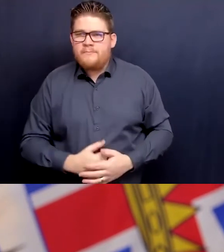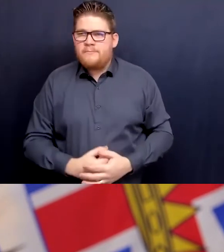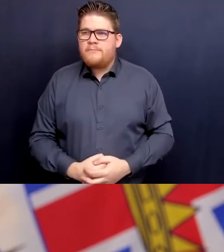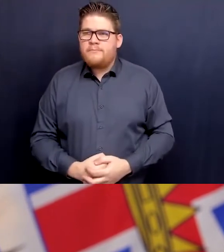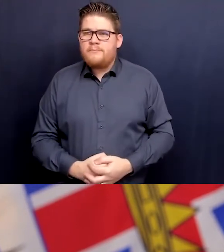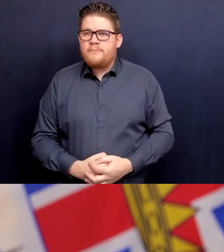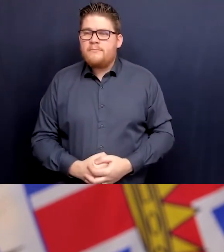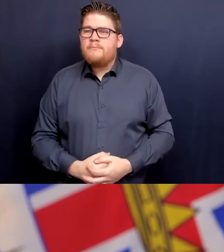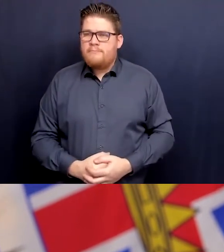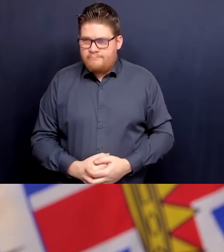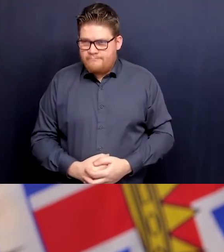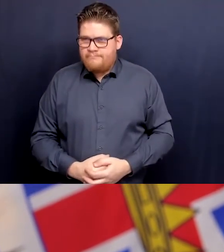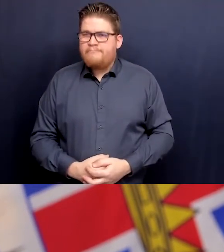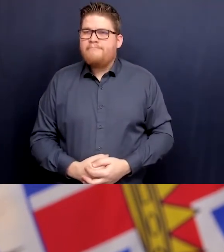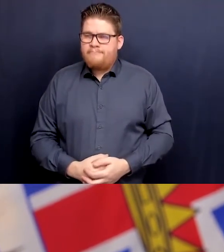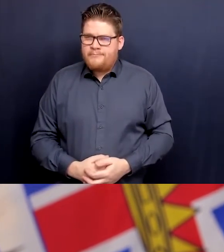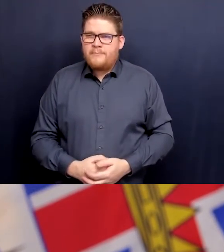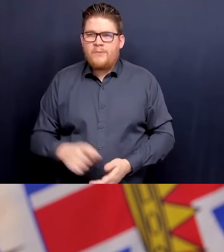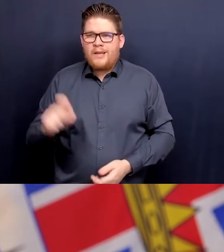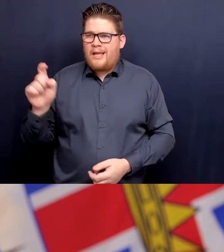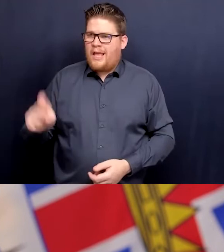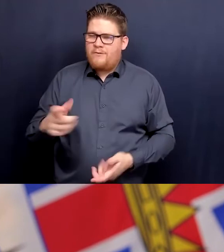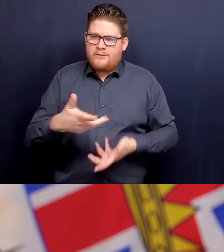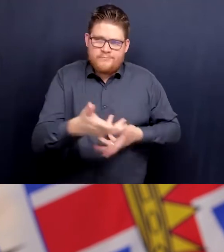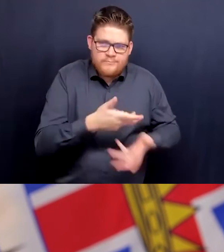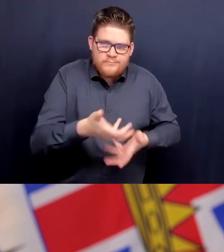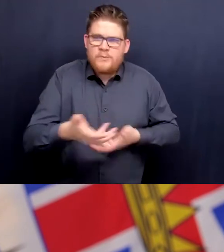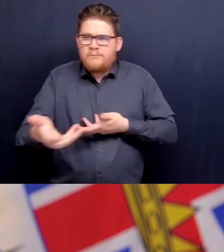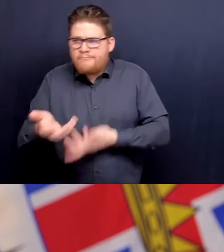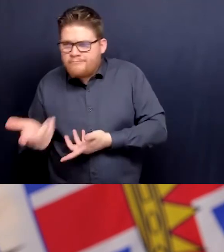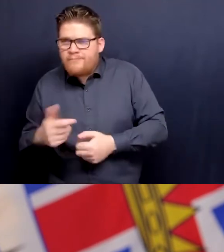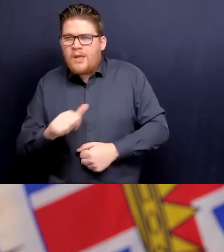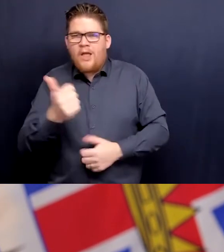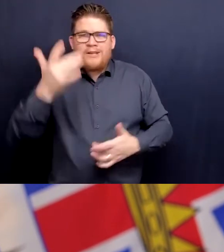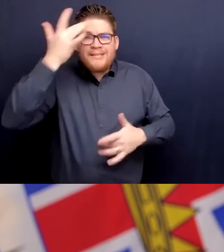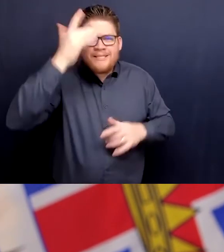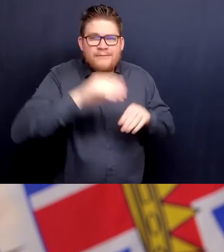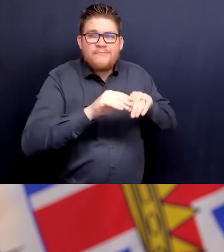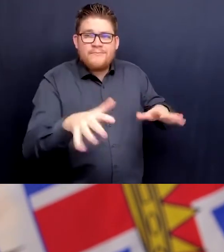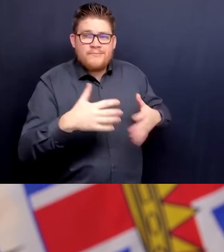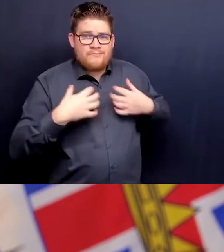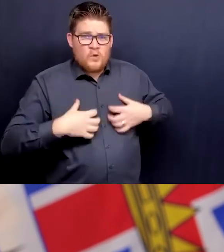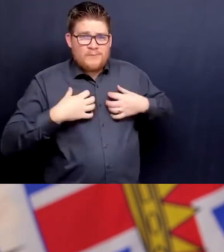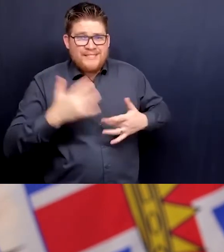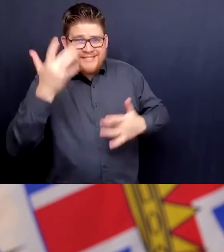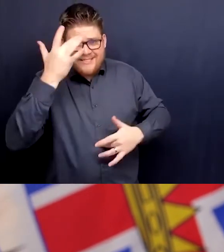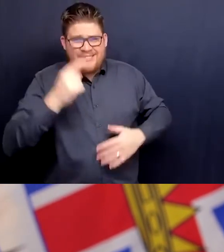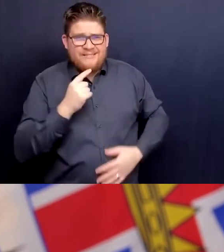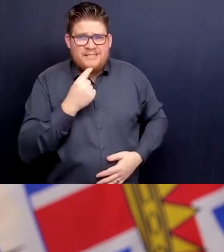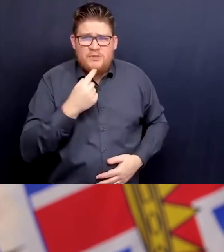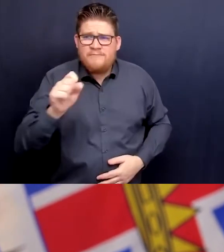with us for some time. And we're still in the place where we're learning about COVID, and it's still changing. So we're not yet in